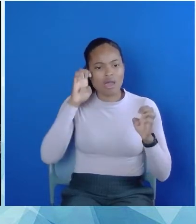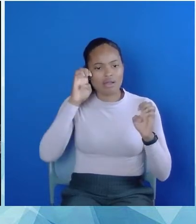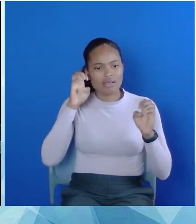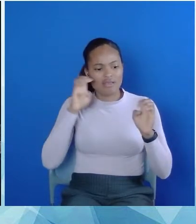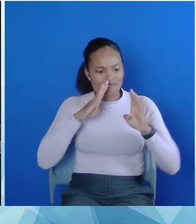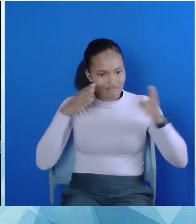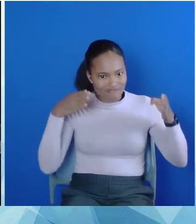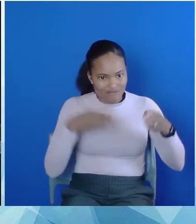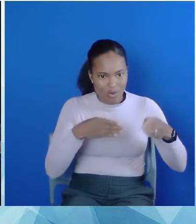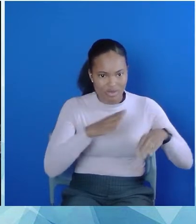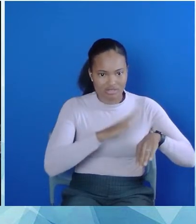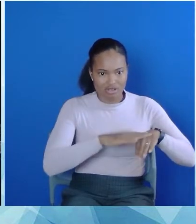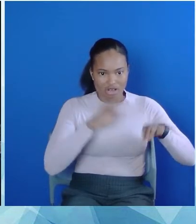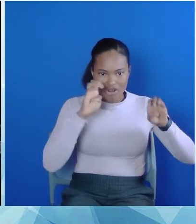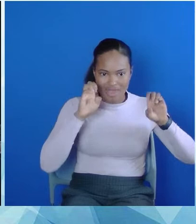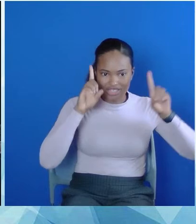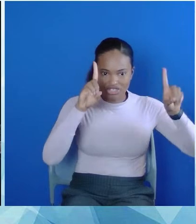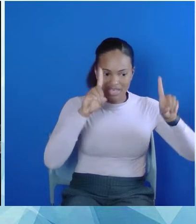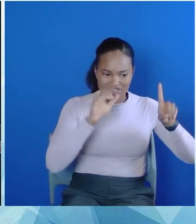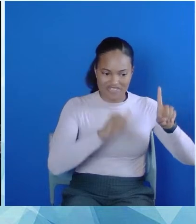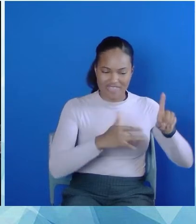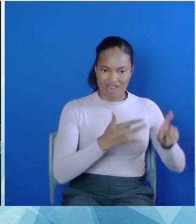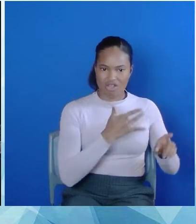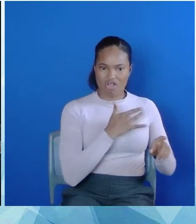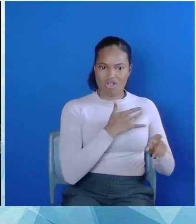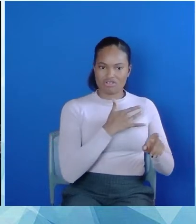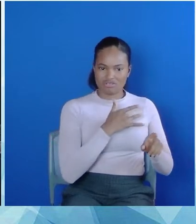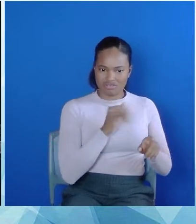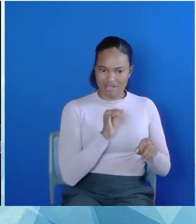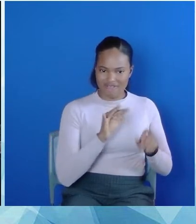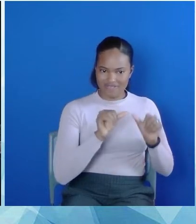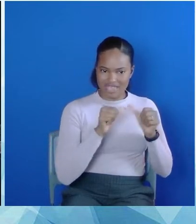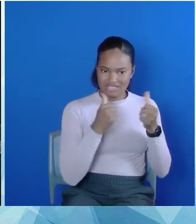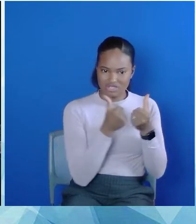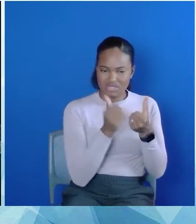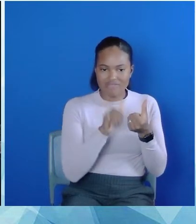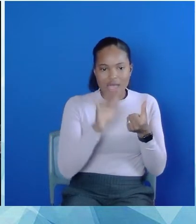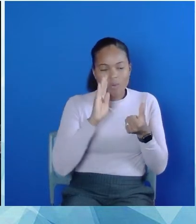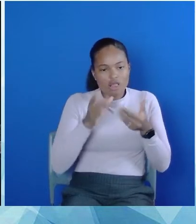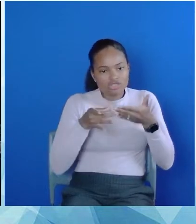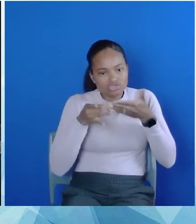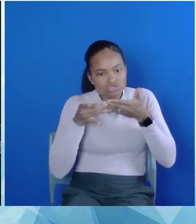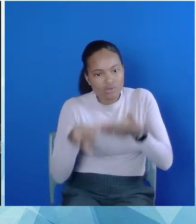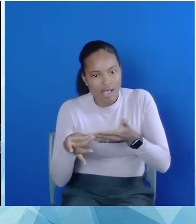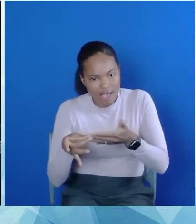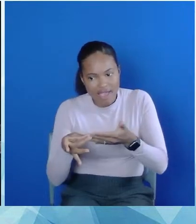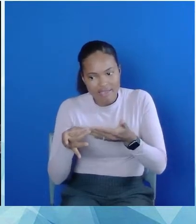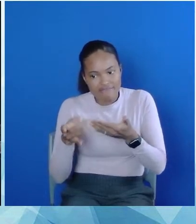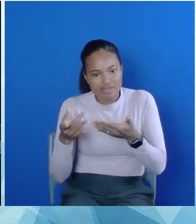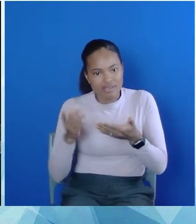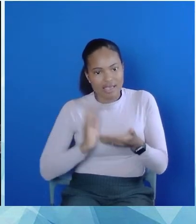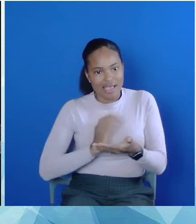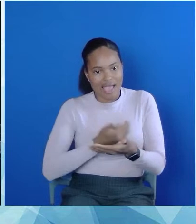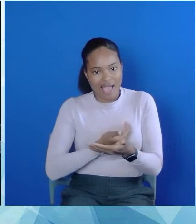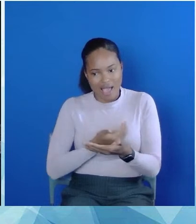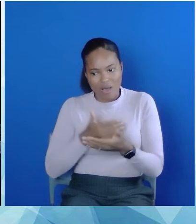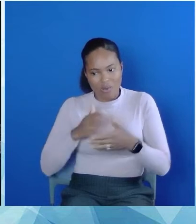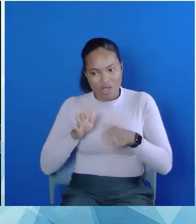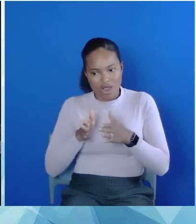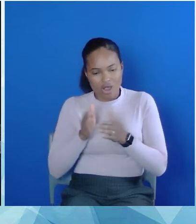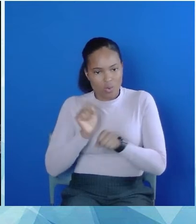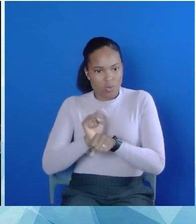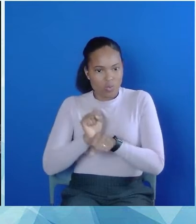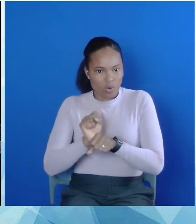and the heart of the agency, to drive the agency, to drive the things that we need to do for our students, what's happening